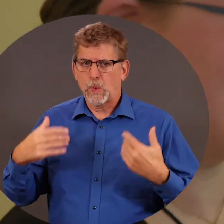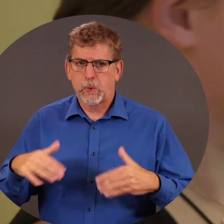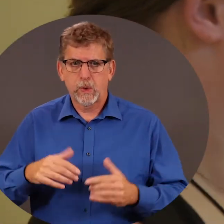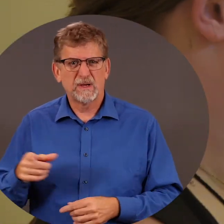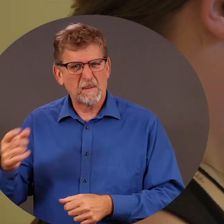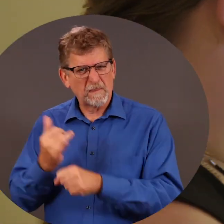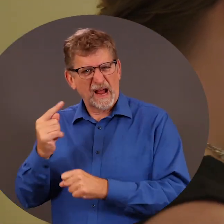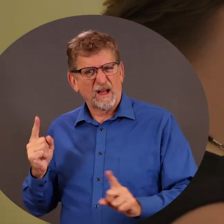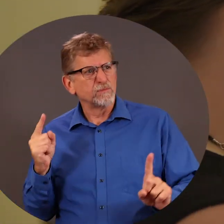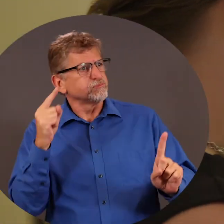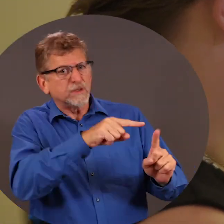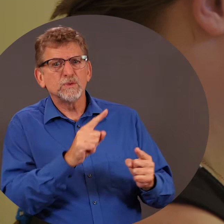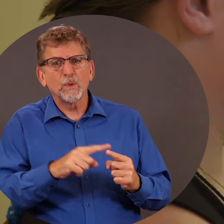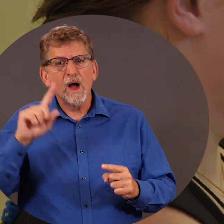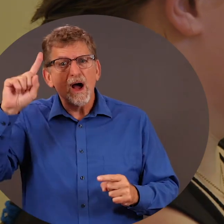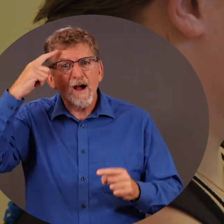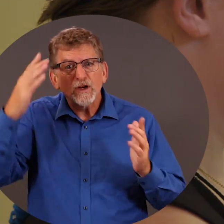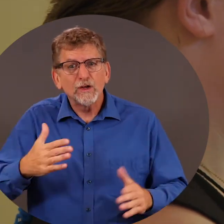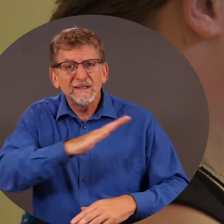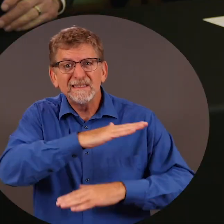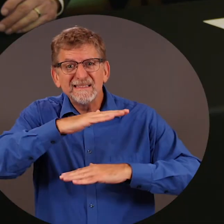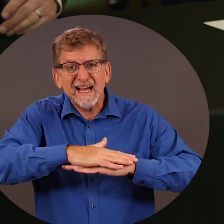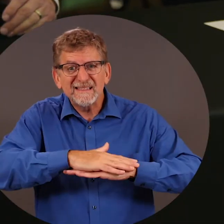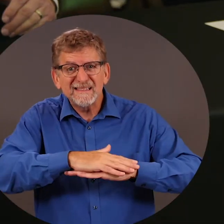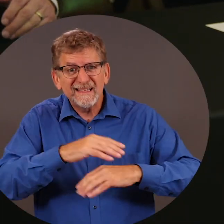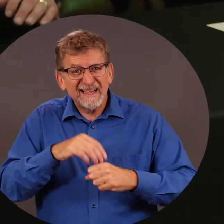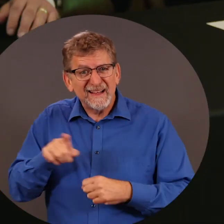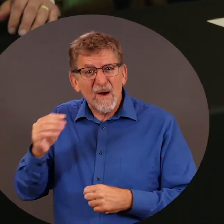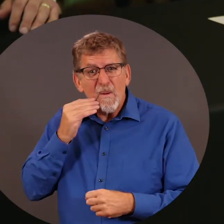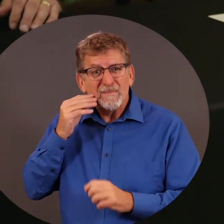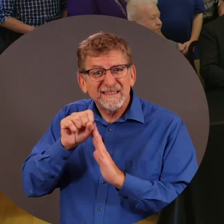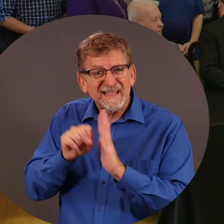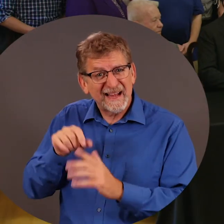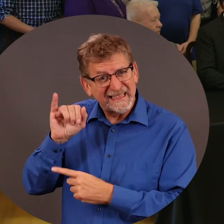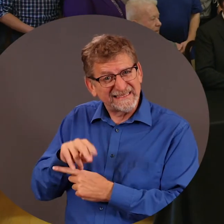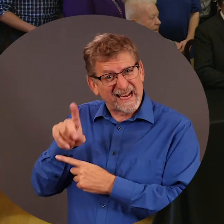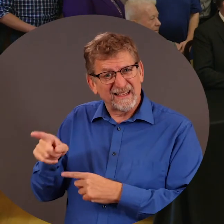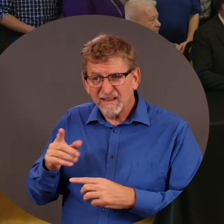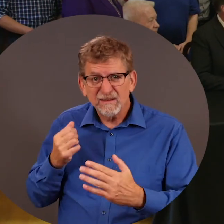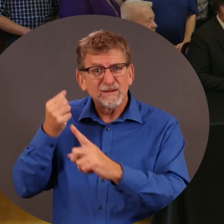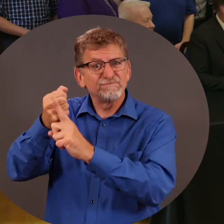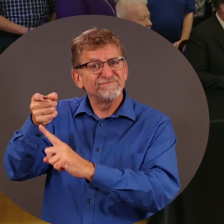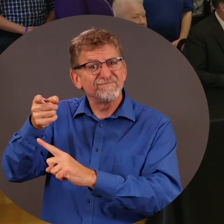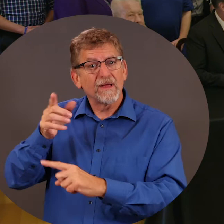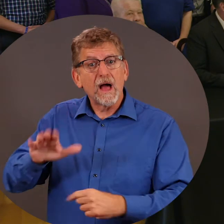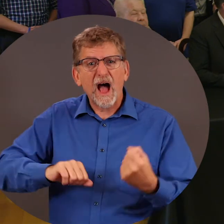Jamie's hard work is coming to fruition, and a supported decision-making bill has made it to the governor's desk in her home state of